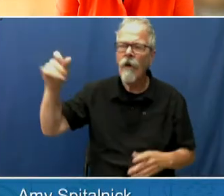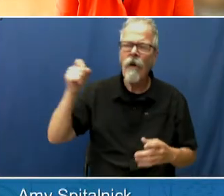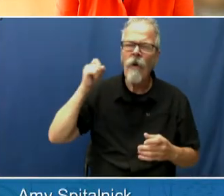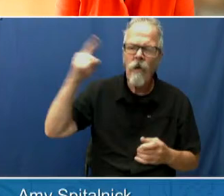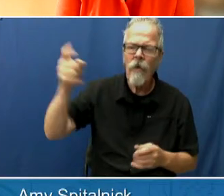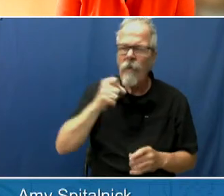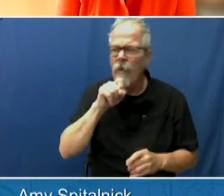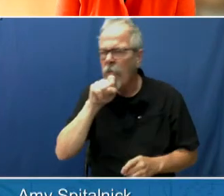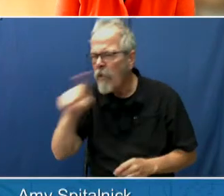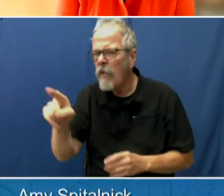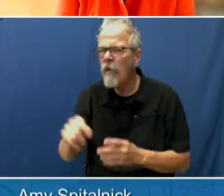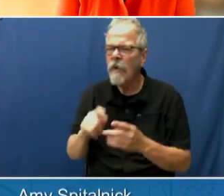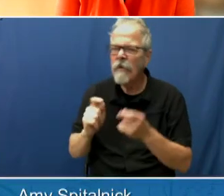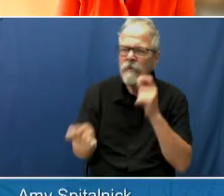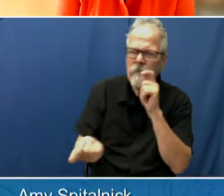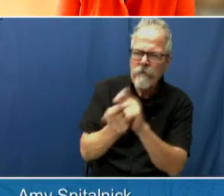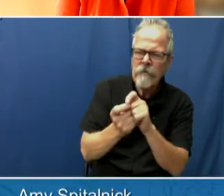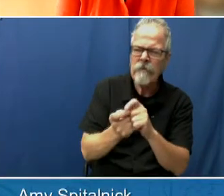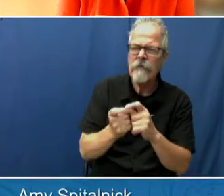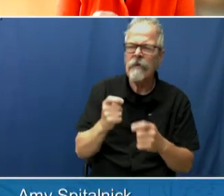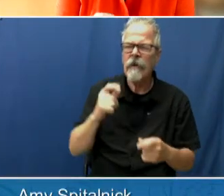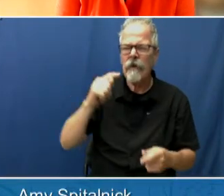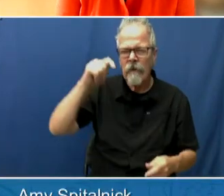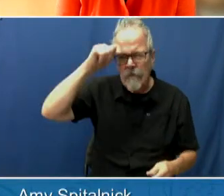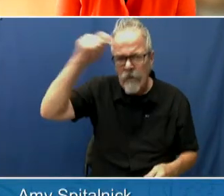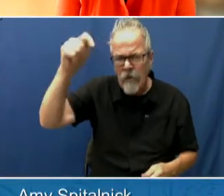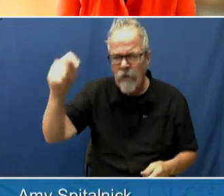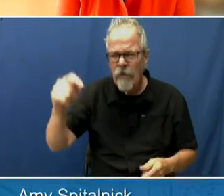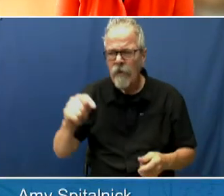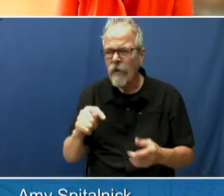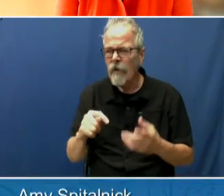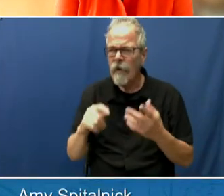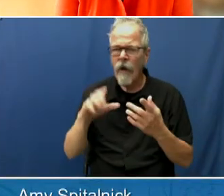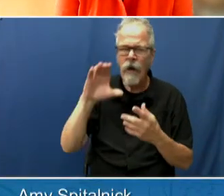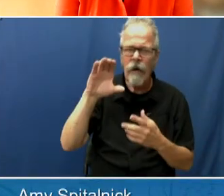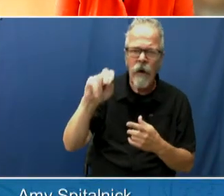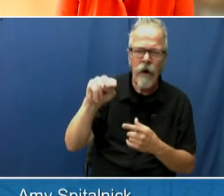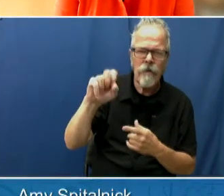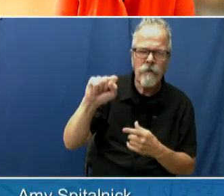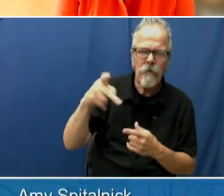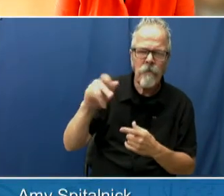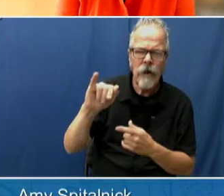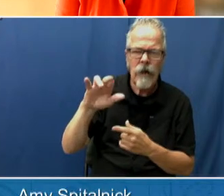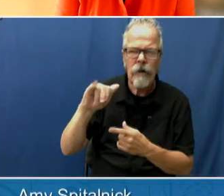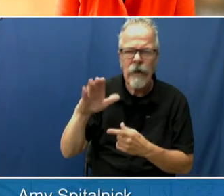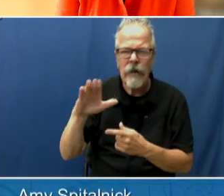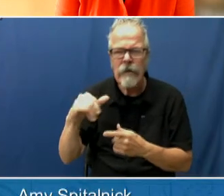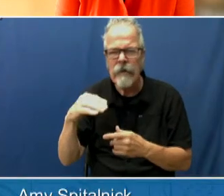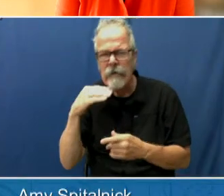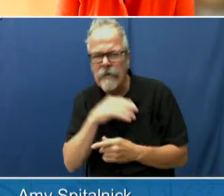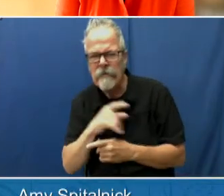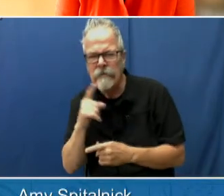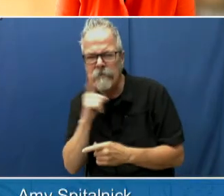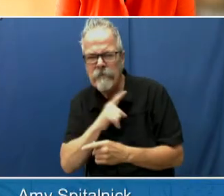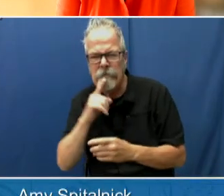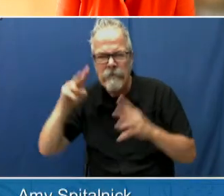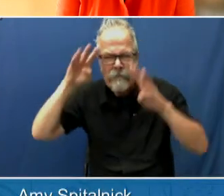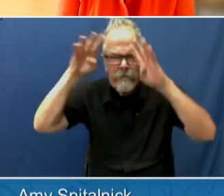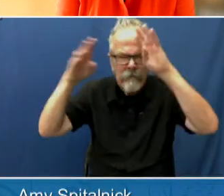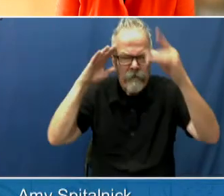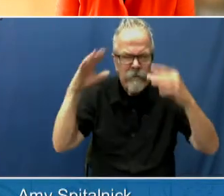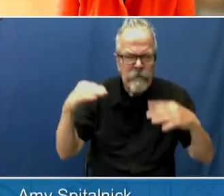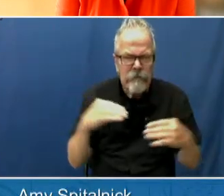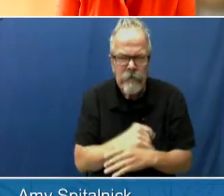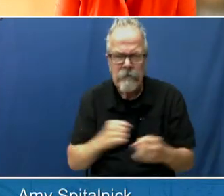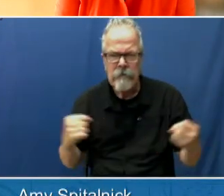have fueled so much hate and violence. I want to be clear that none of this is an accident. These violent extremists are not simply lone